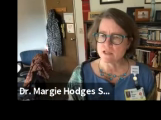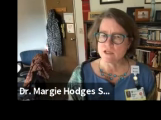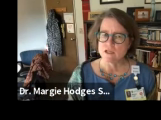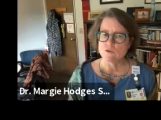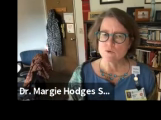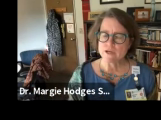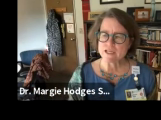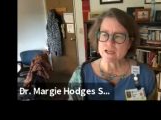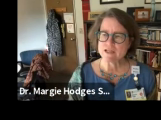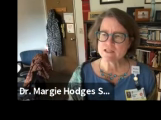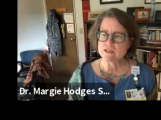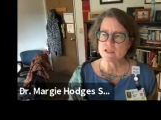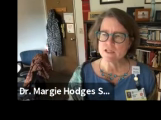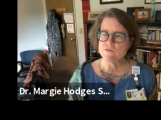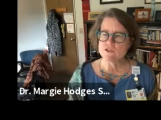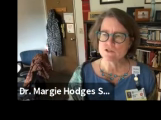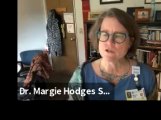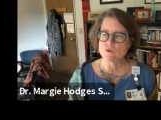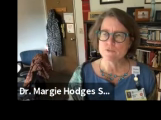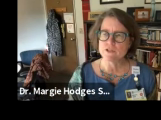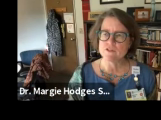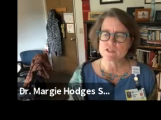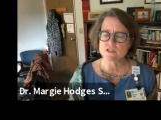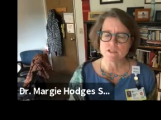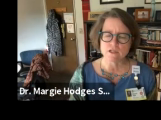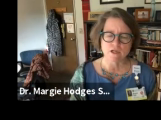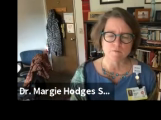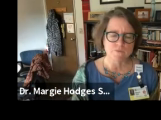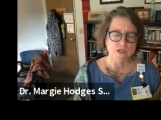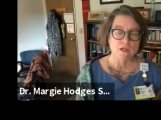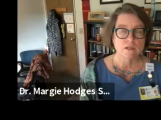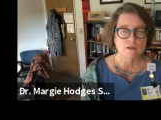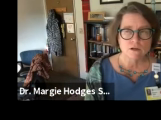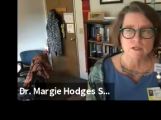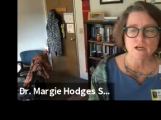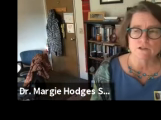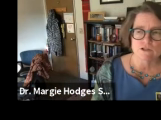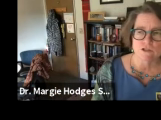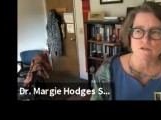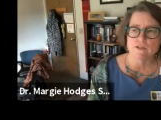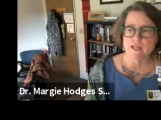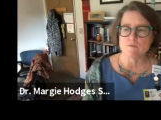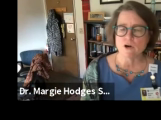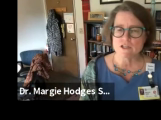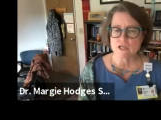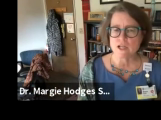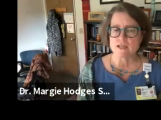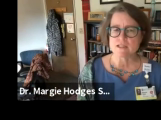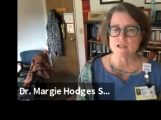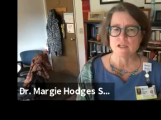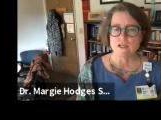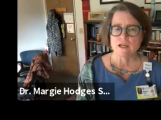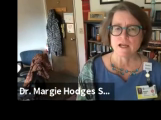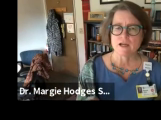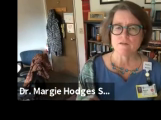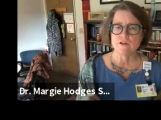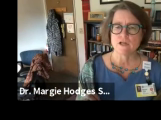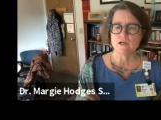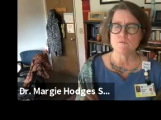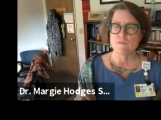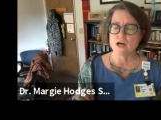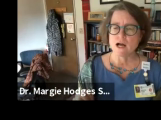highlights, that we recognize that individuals who were previously and currently underserved and marginalized